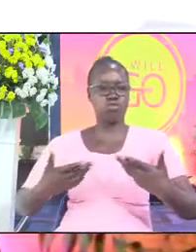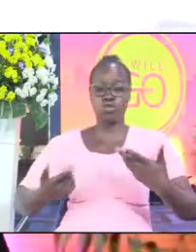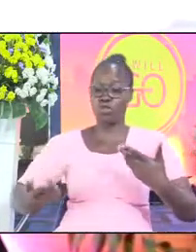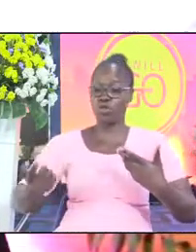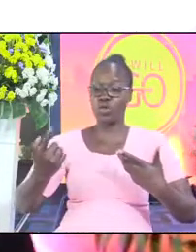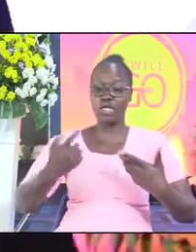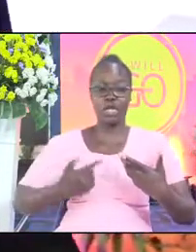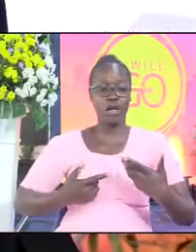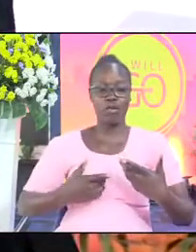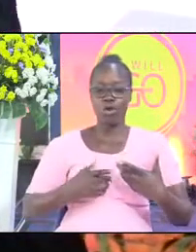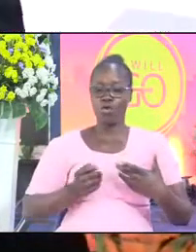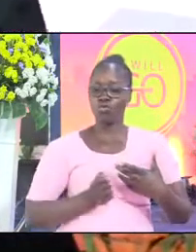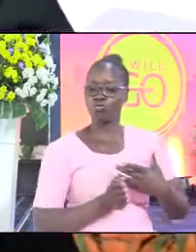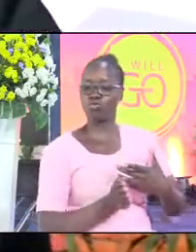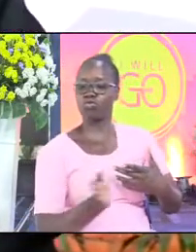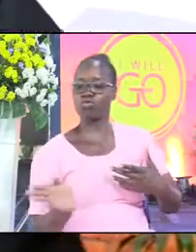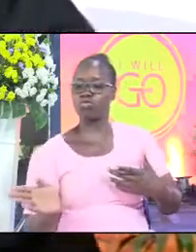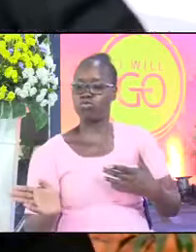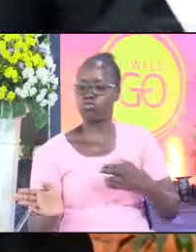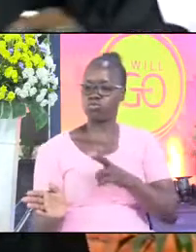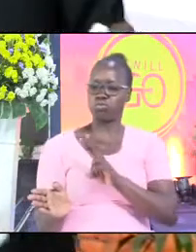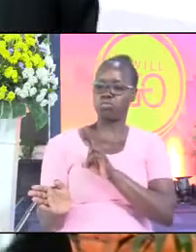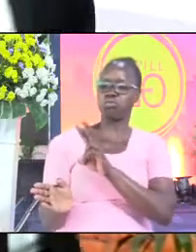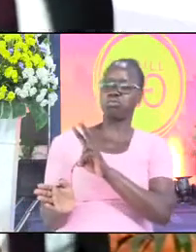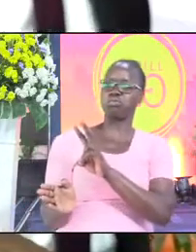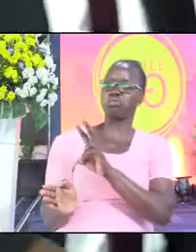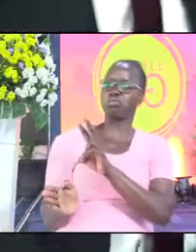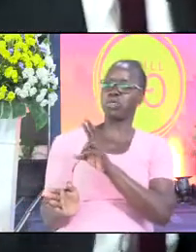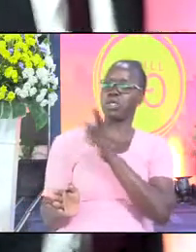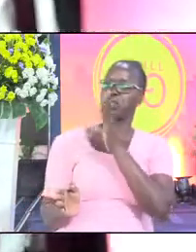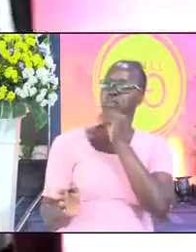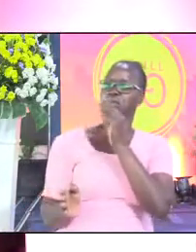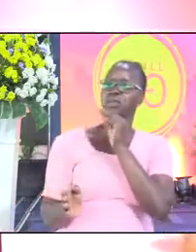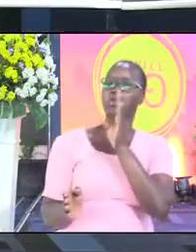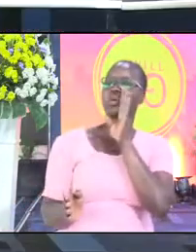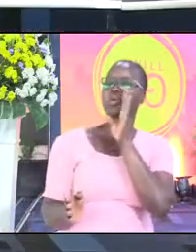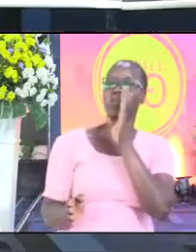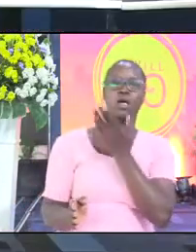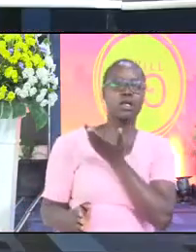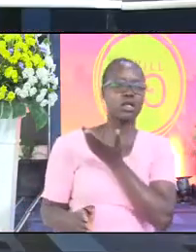come, he would go on the other side of the road and he'd spit behind him.